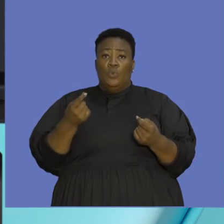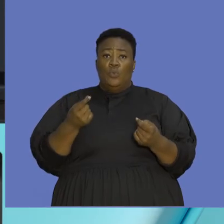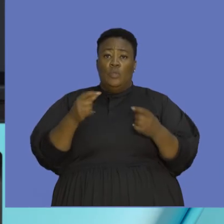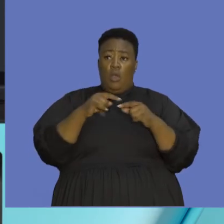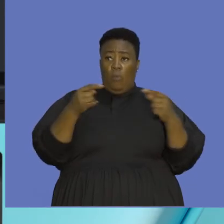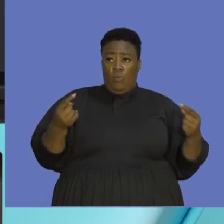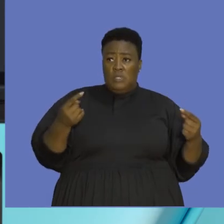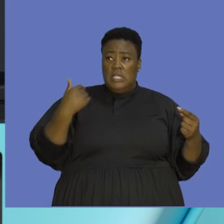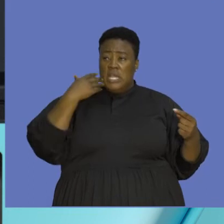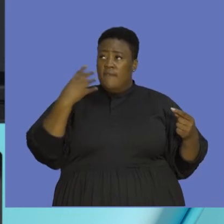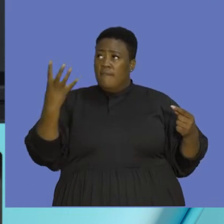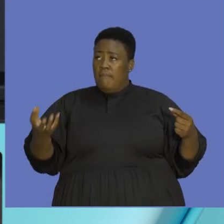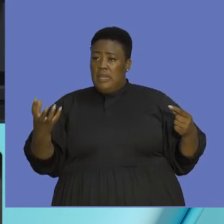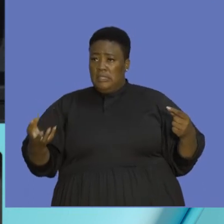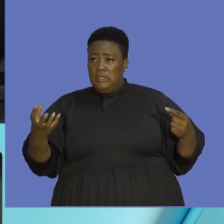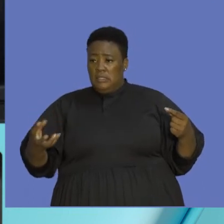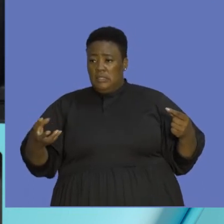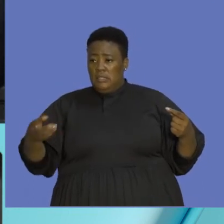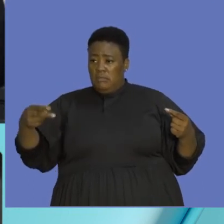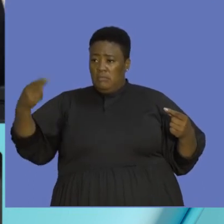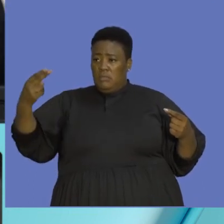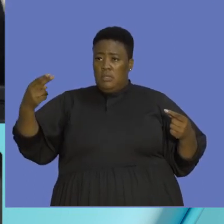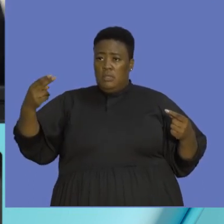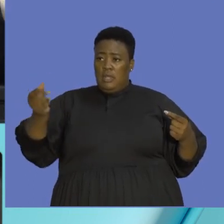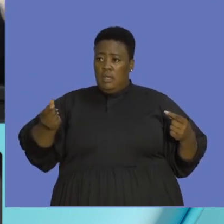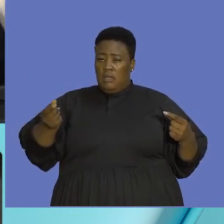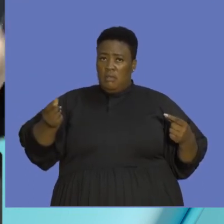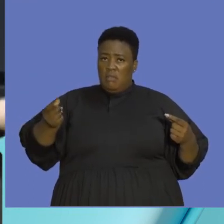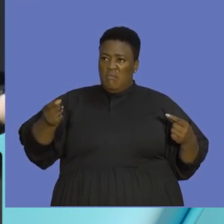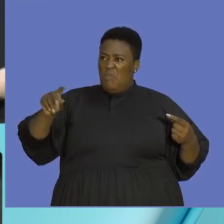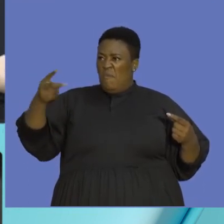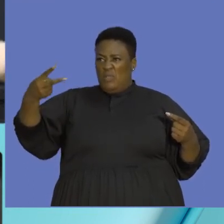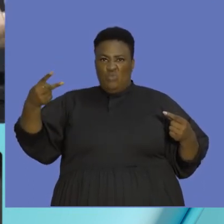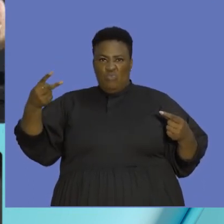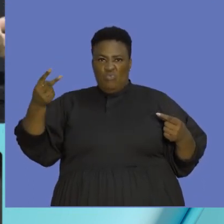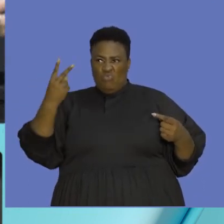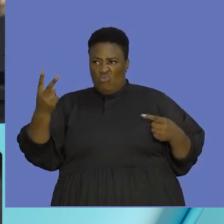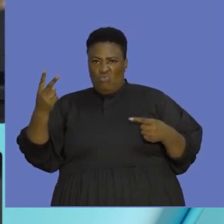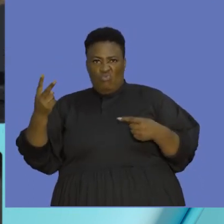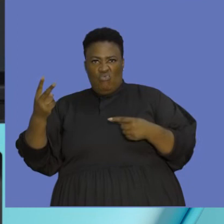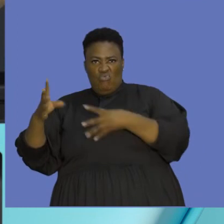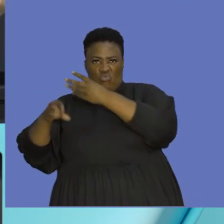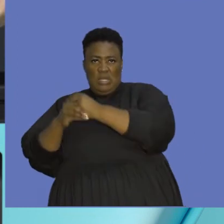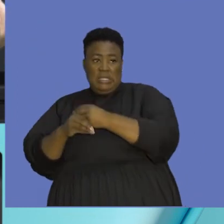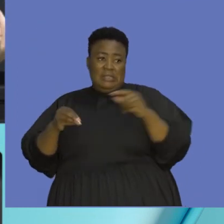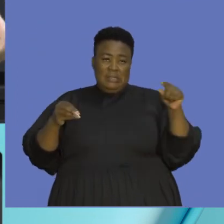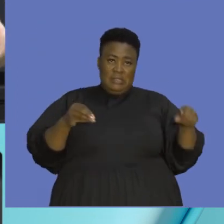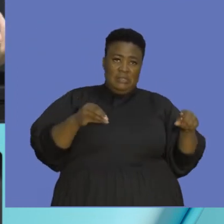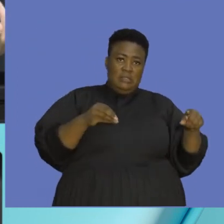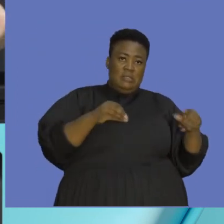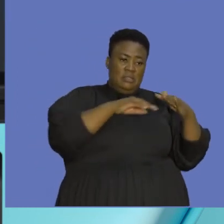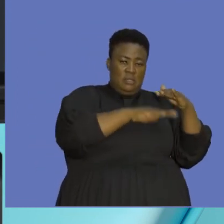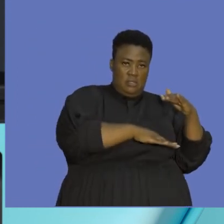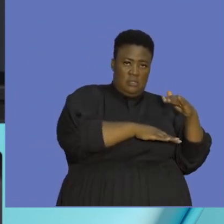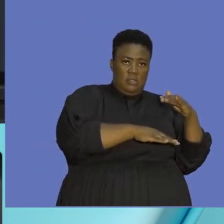They do the opposite. So if mass increases by a factor of 2, acceleration decreases by a factor